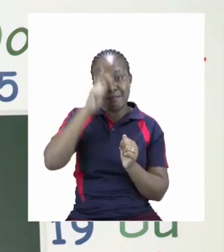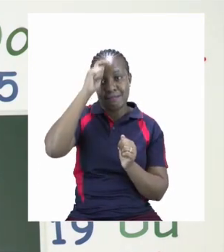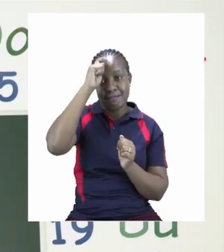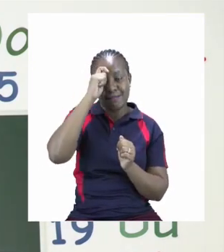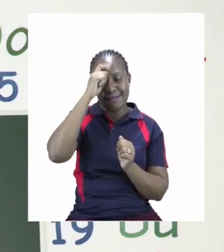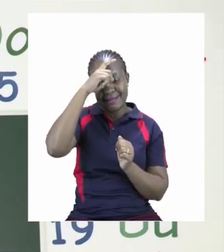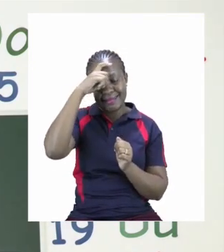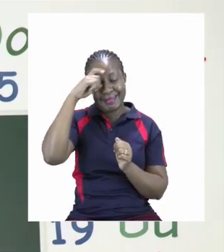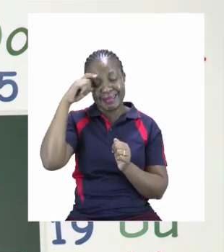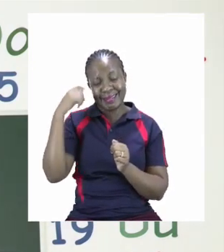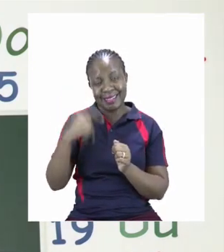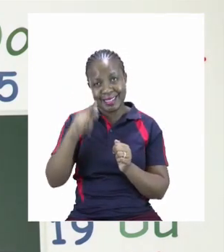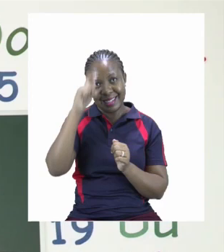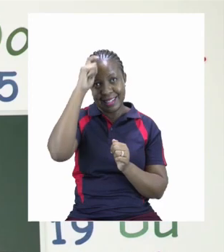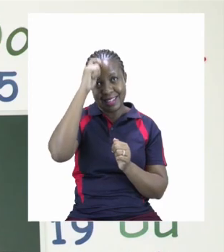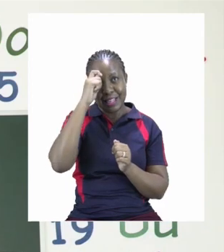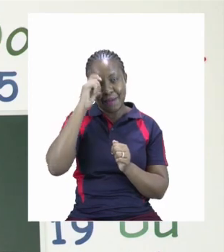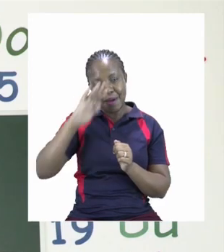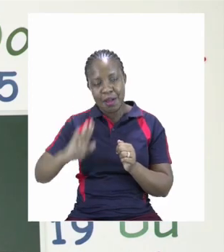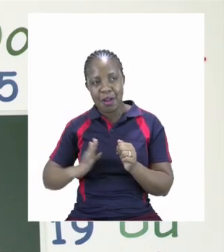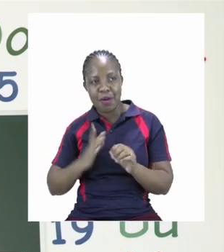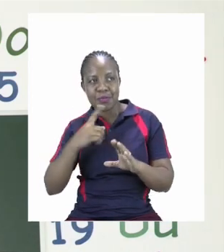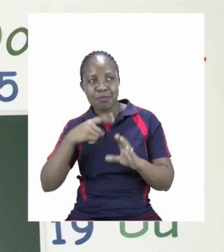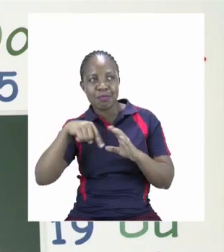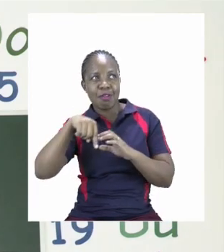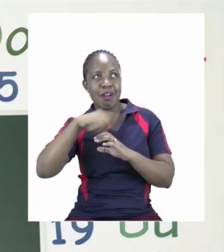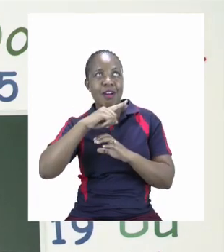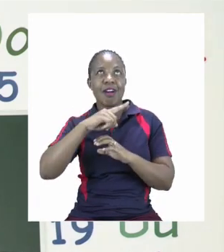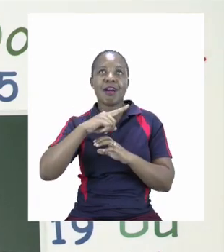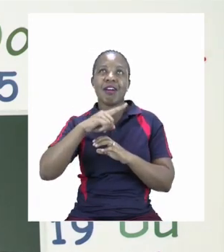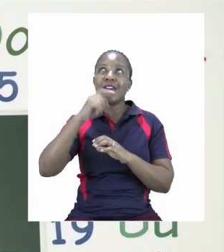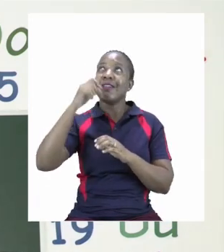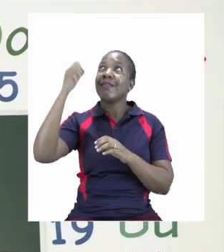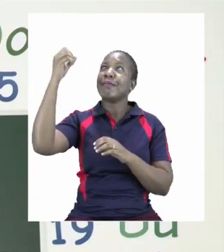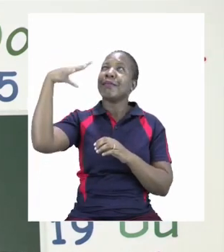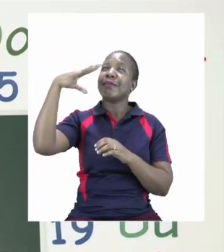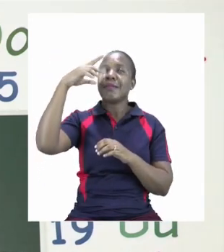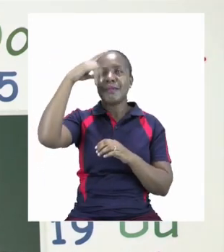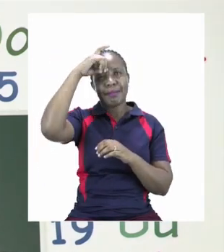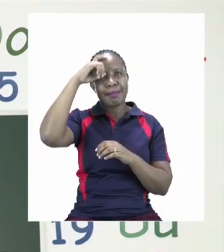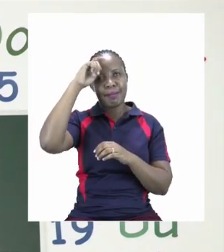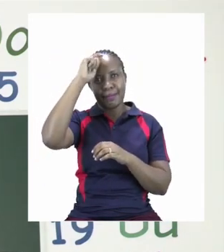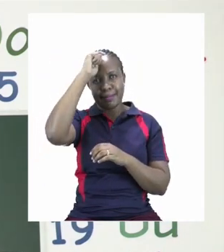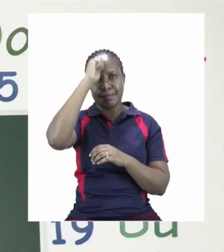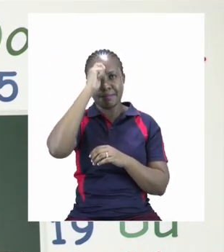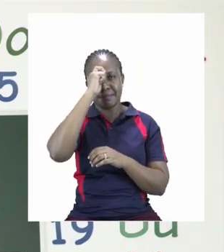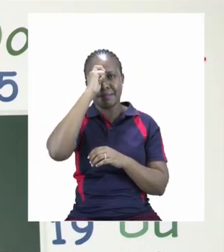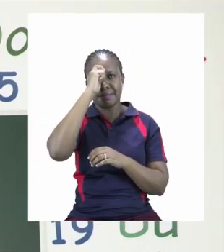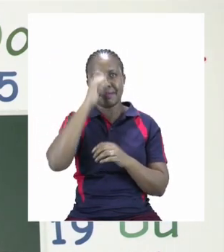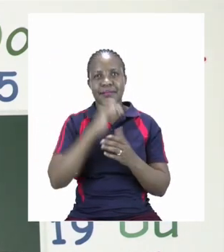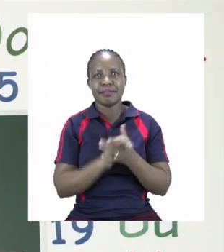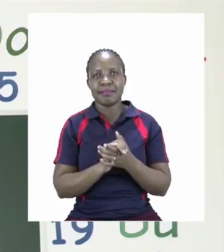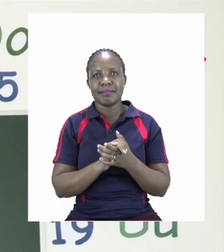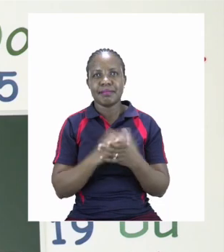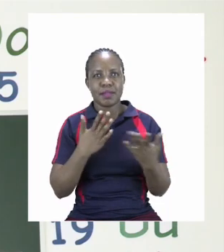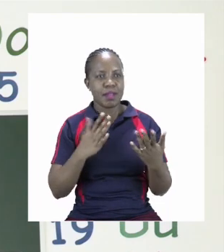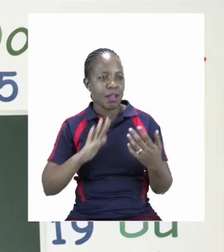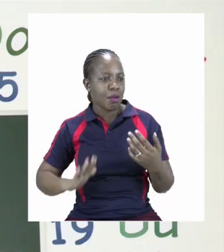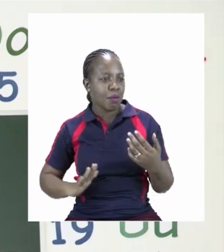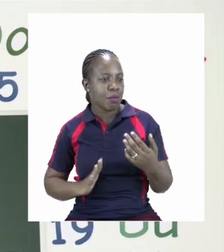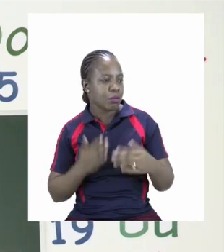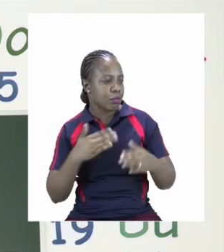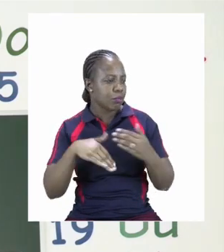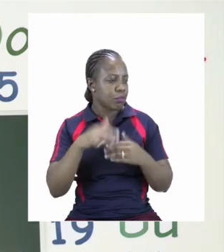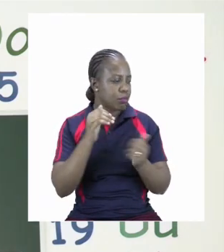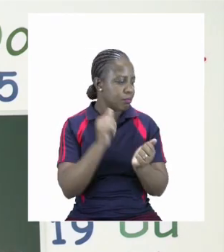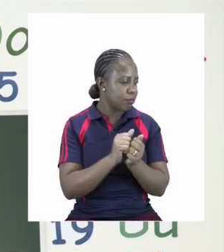go outside just now. So let me put on my summer cap. There we go. And I want to go with my little friend. Have